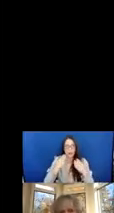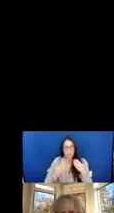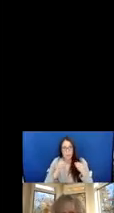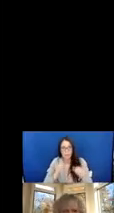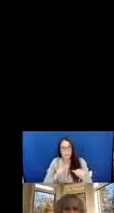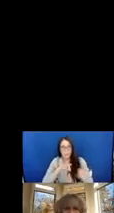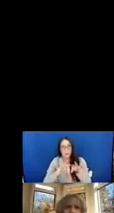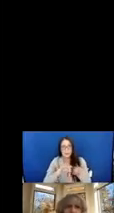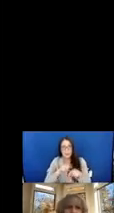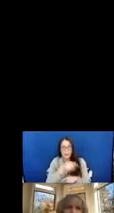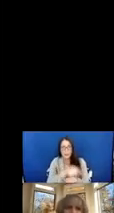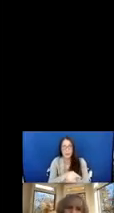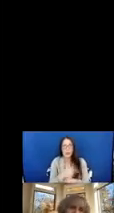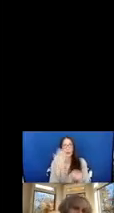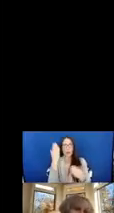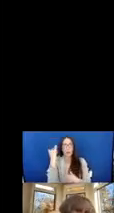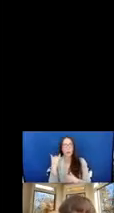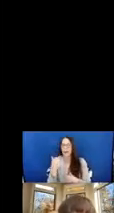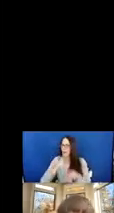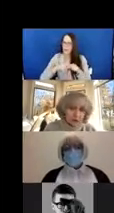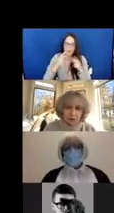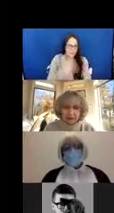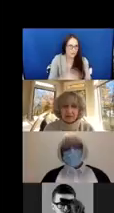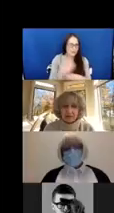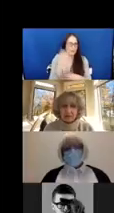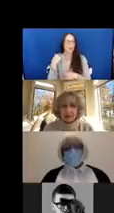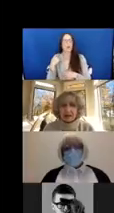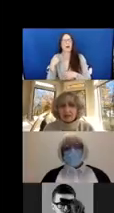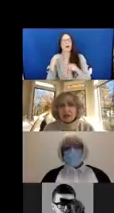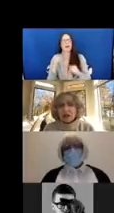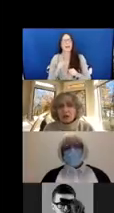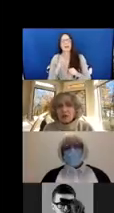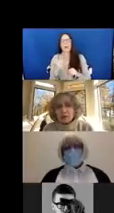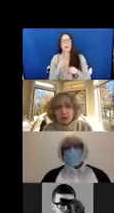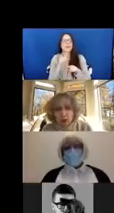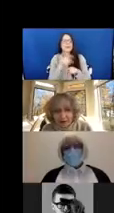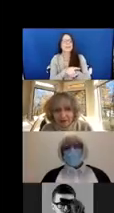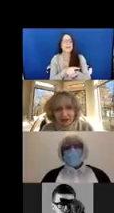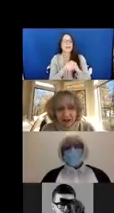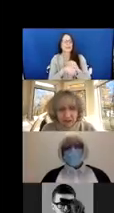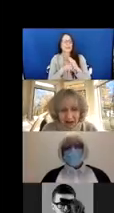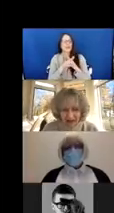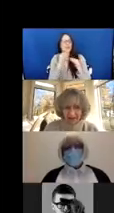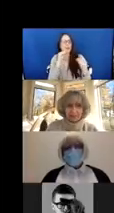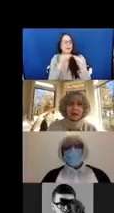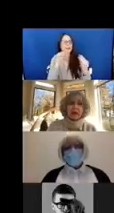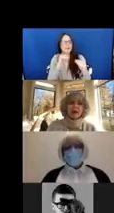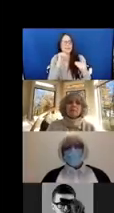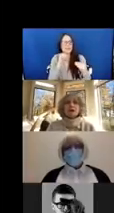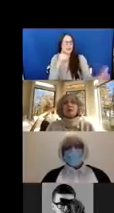we cannot visit, why we can send only virtual kisses, not the close mushy ones she loves best,